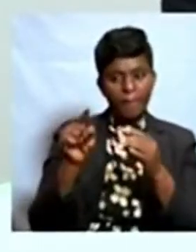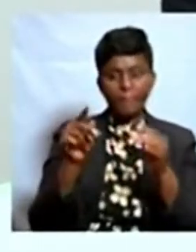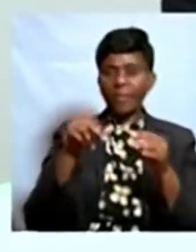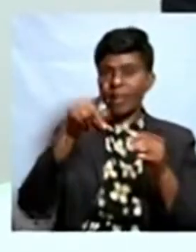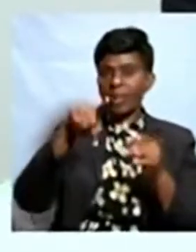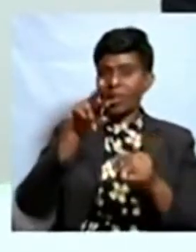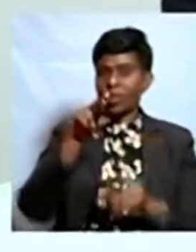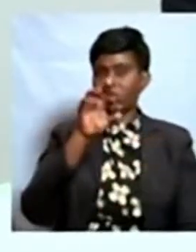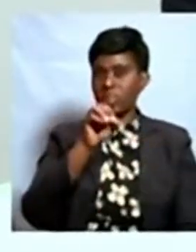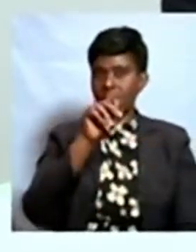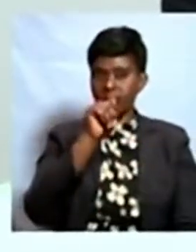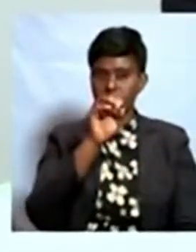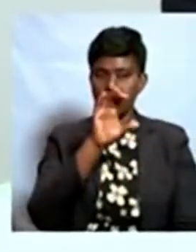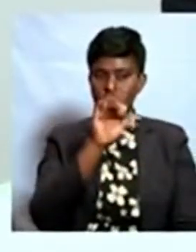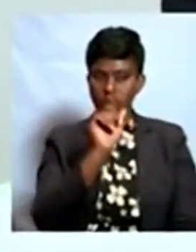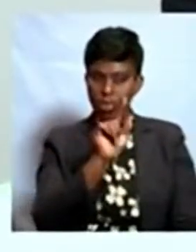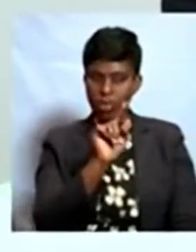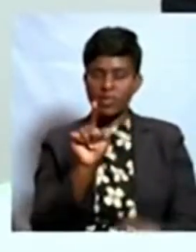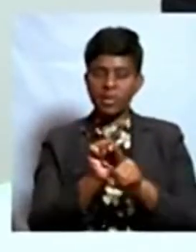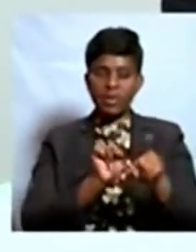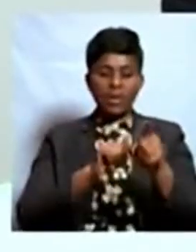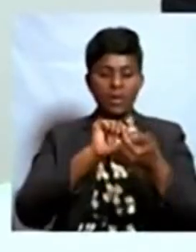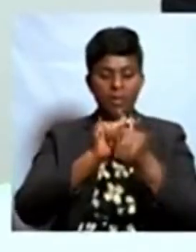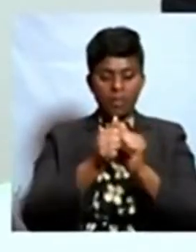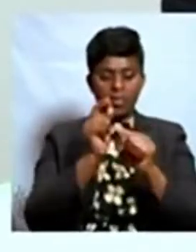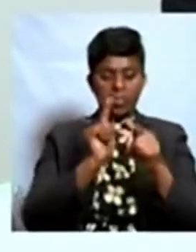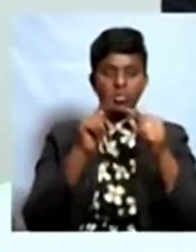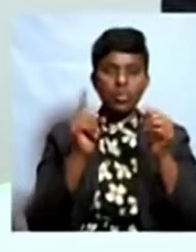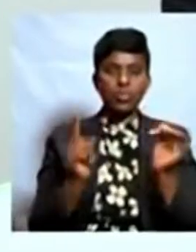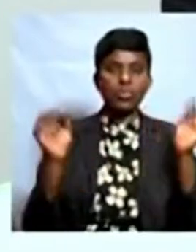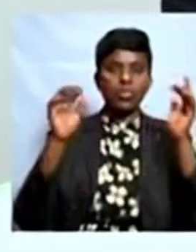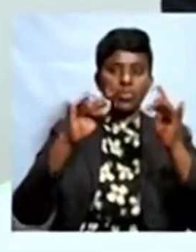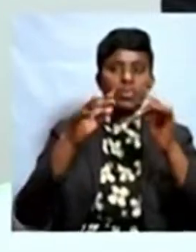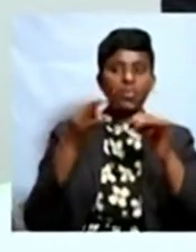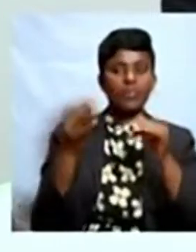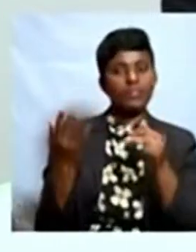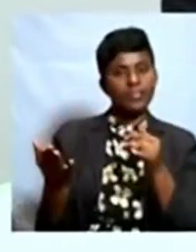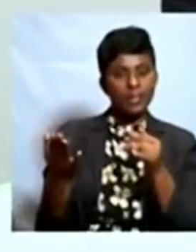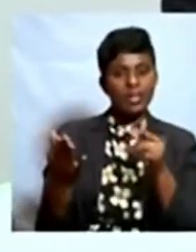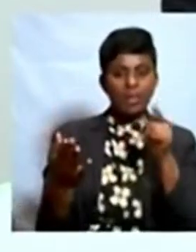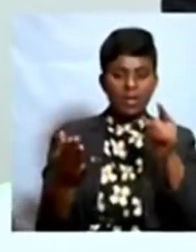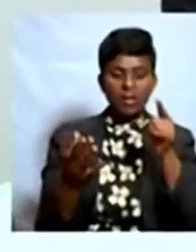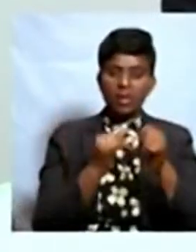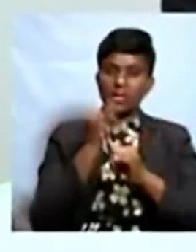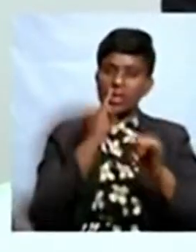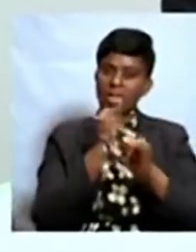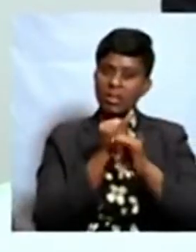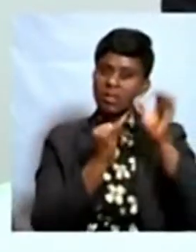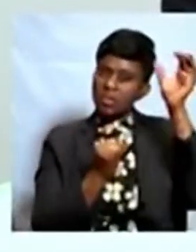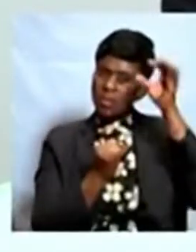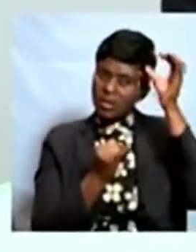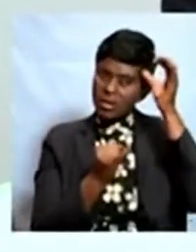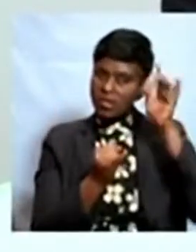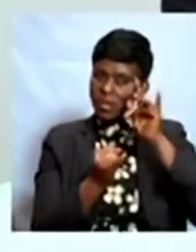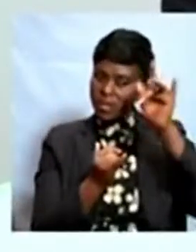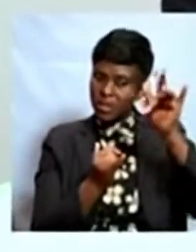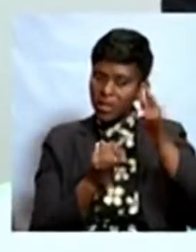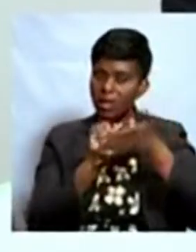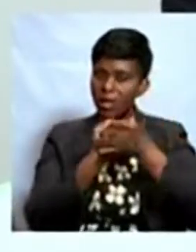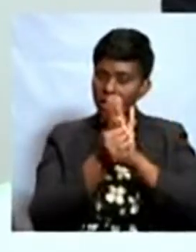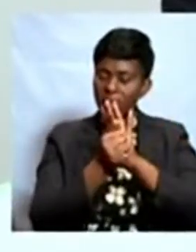protocol relating to an amendment to the Convention on International Civil Aviation, Article